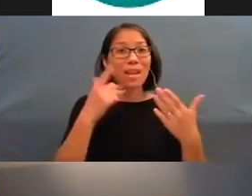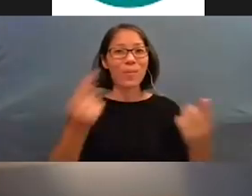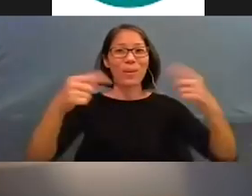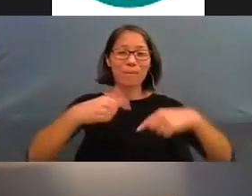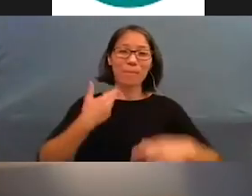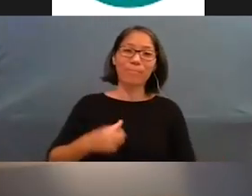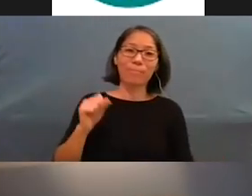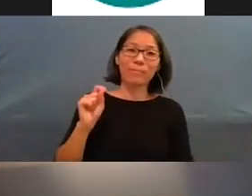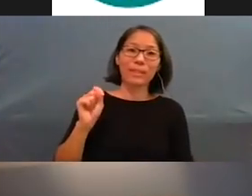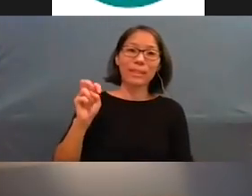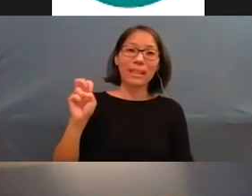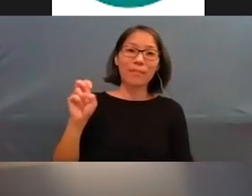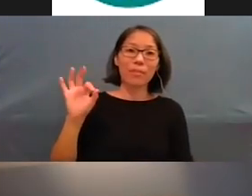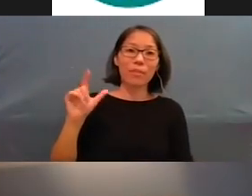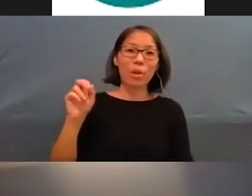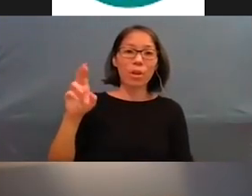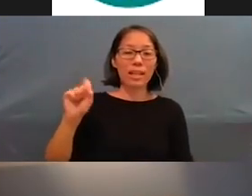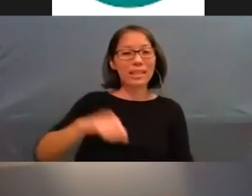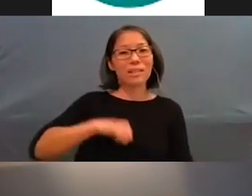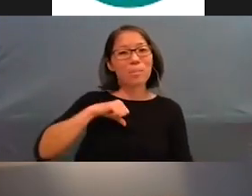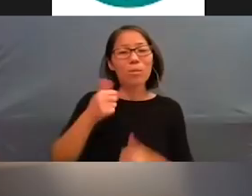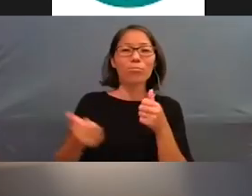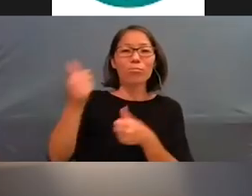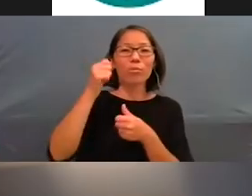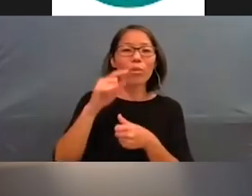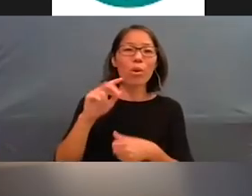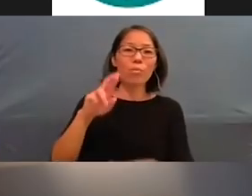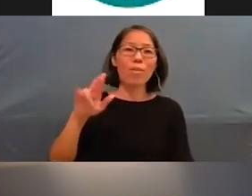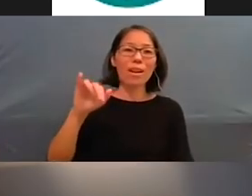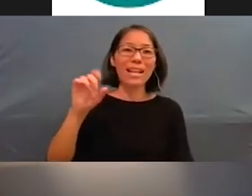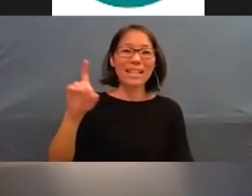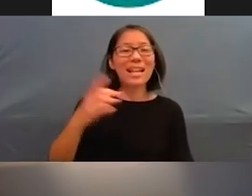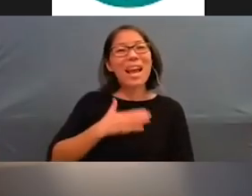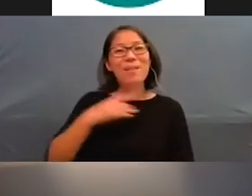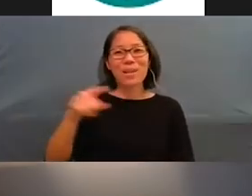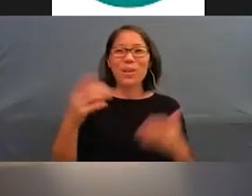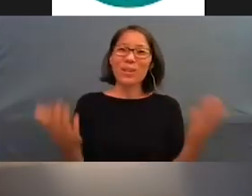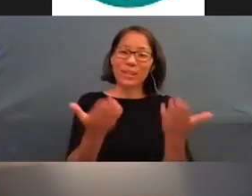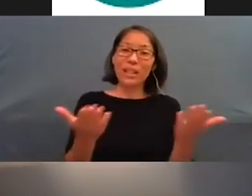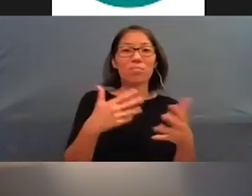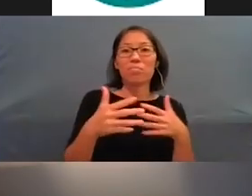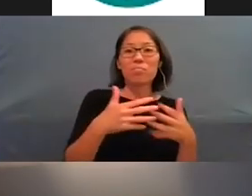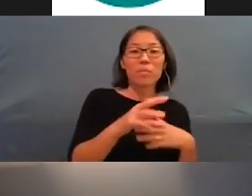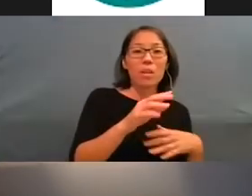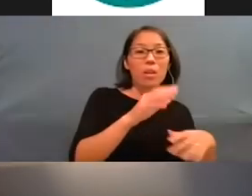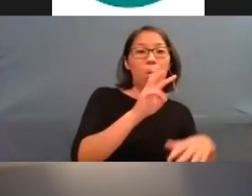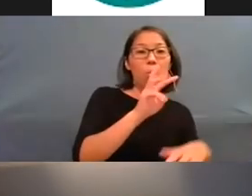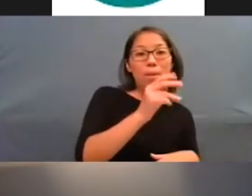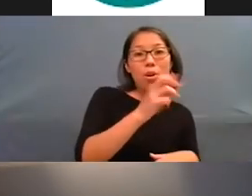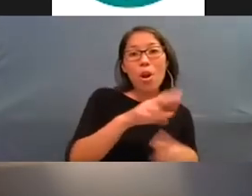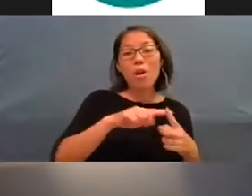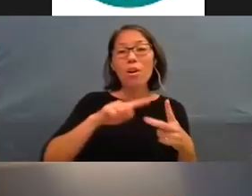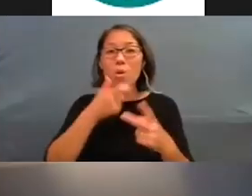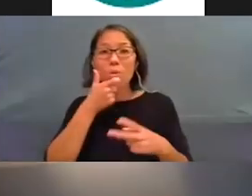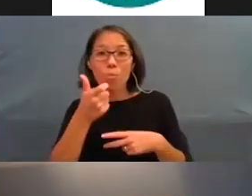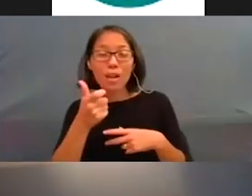Steve Flores, the proud superintendent of Round Rock ISD. We're glad you're joining us, whether you're on the webinar or watching the live stream or even a recorded